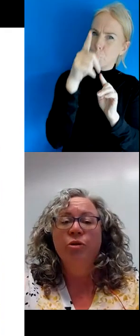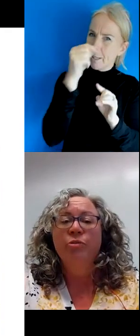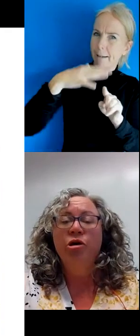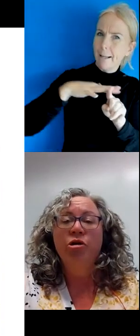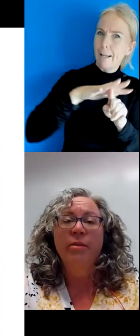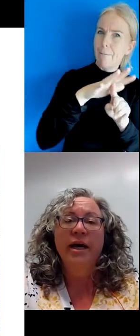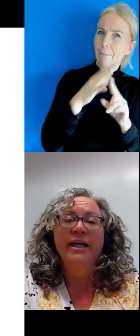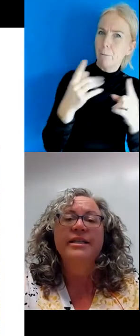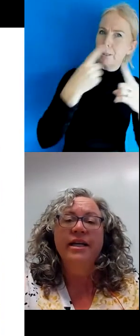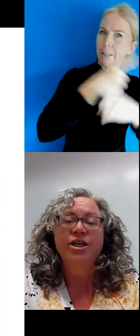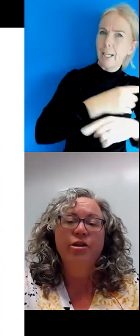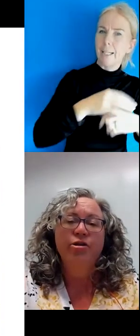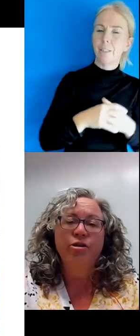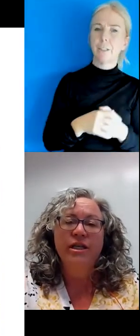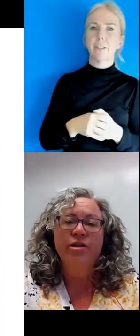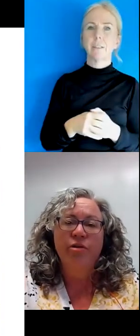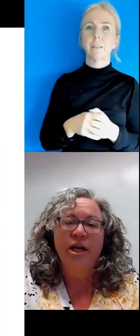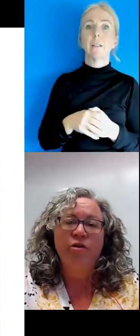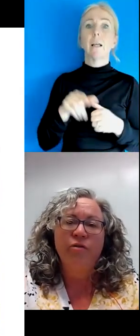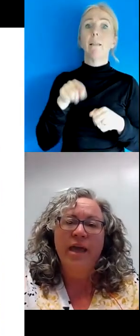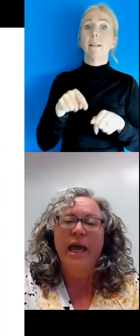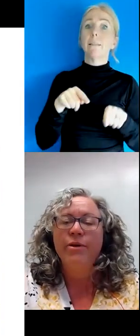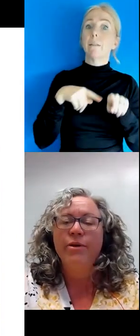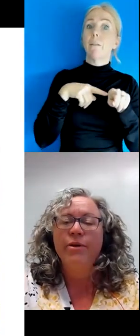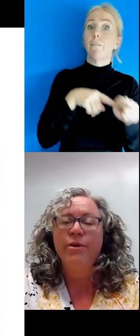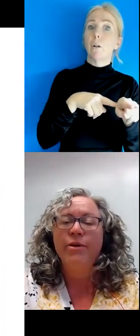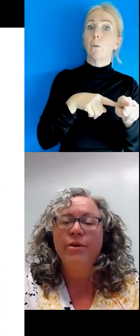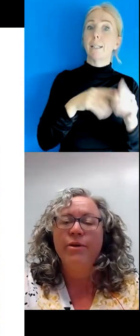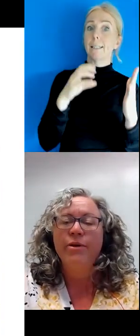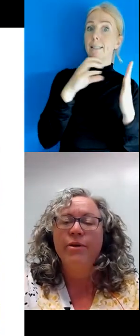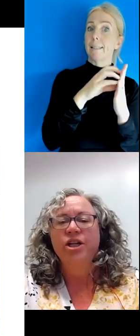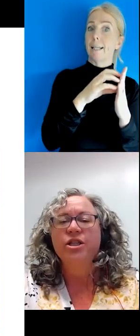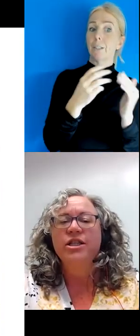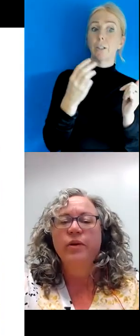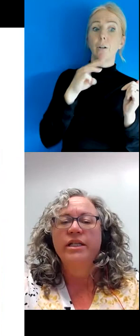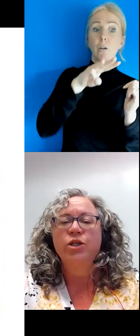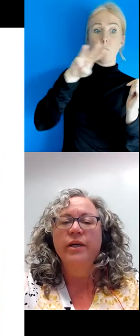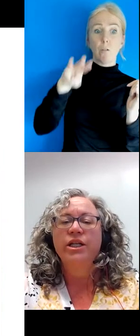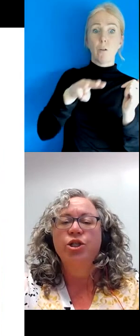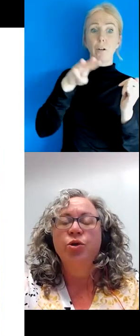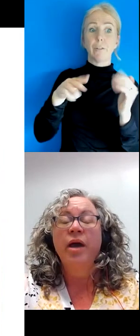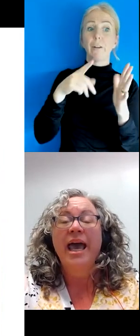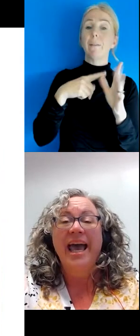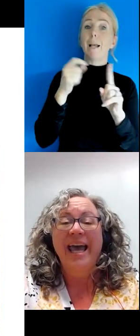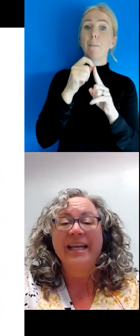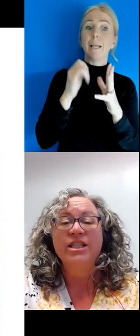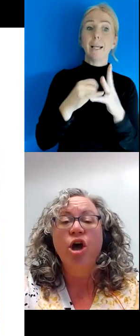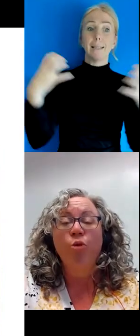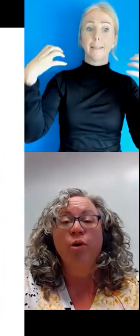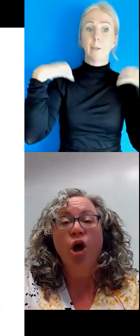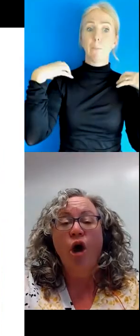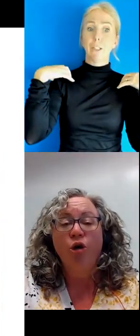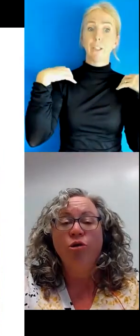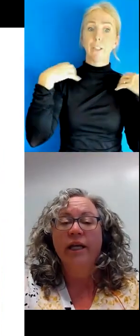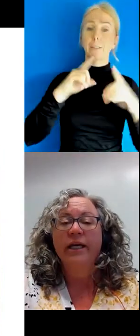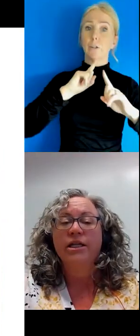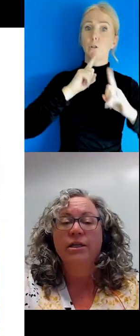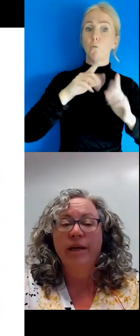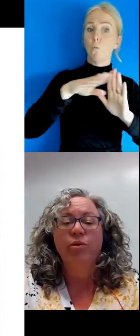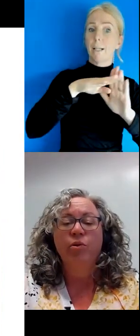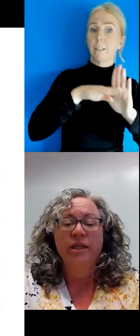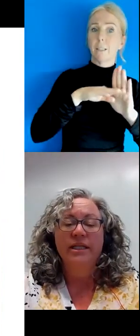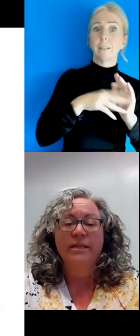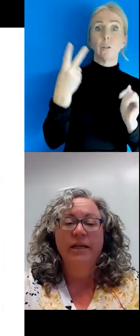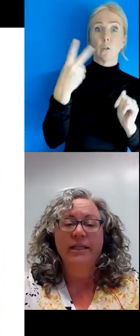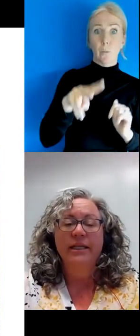Measures recruitment program under Section 33 of the APS Commissioner's Directions 2022 and is open only